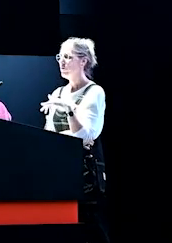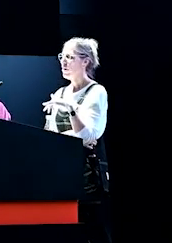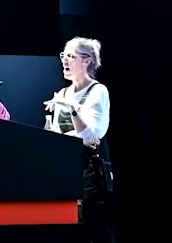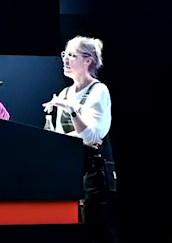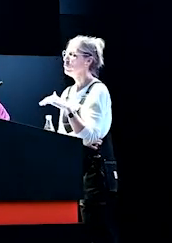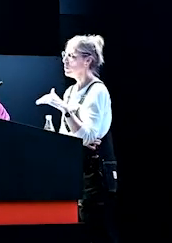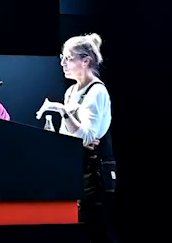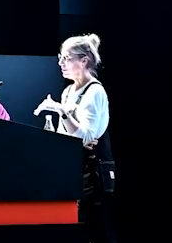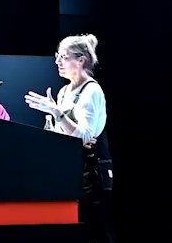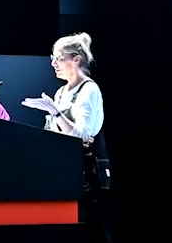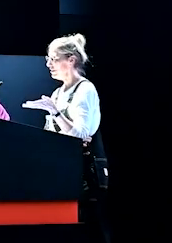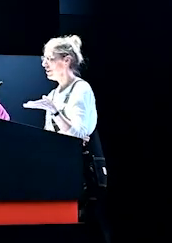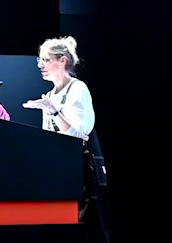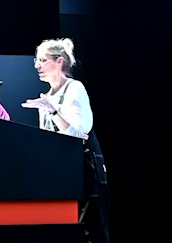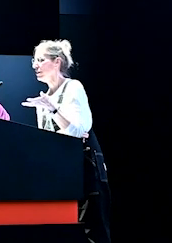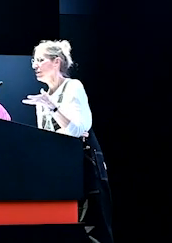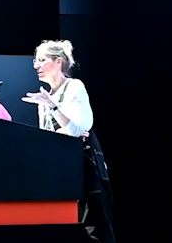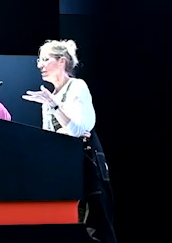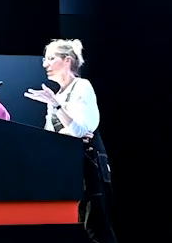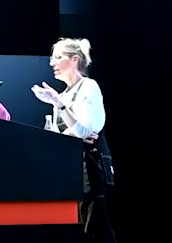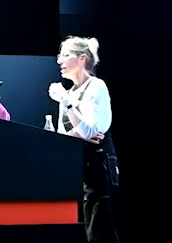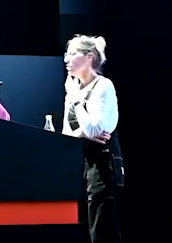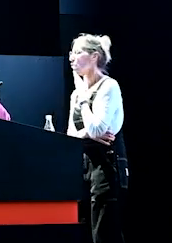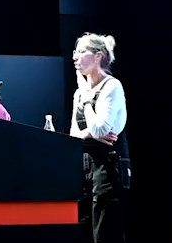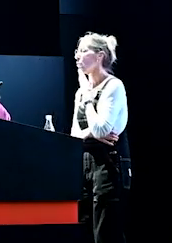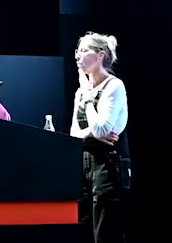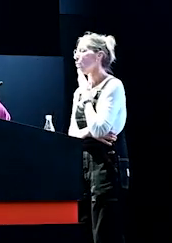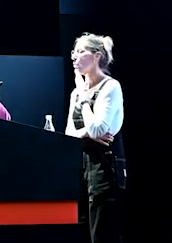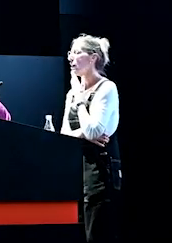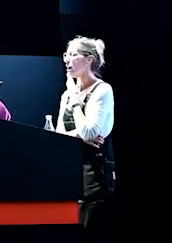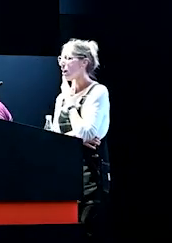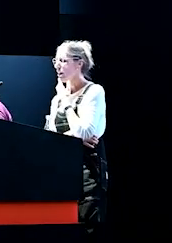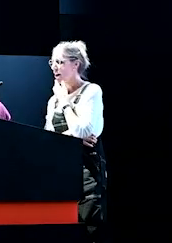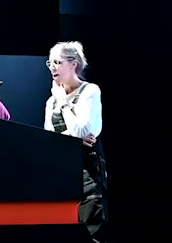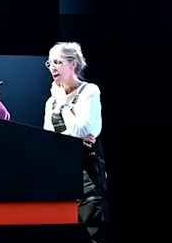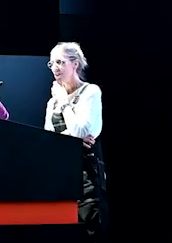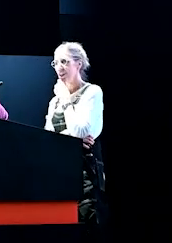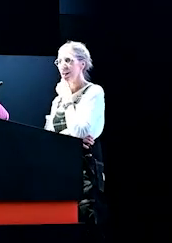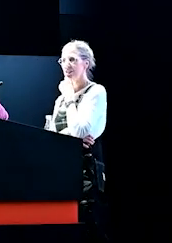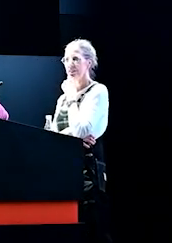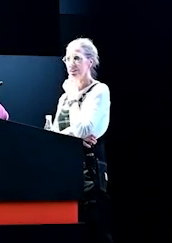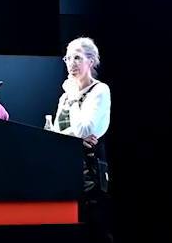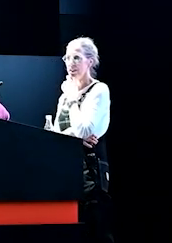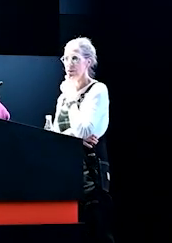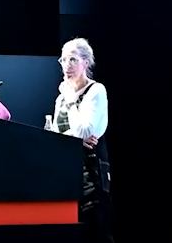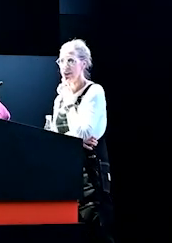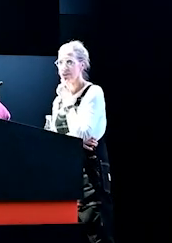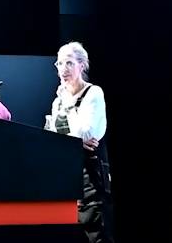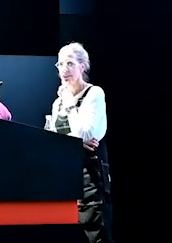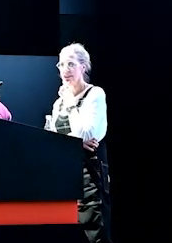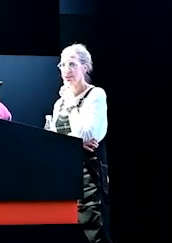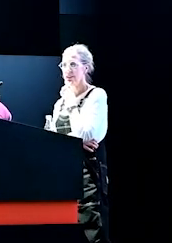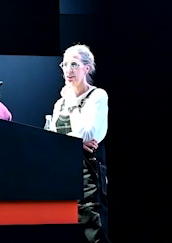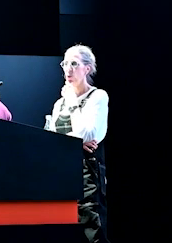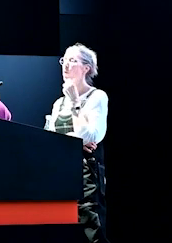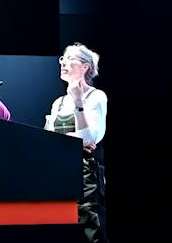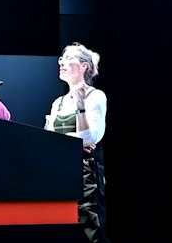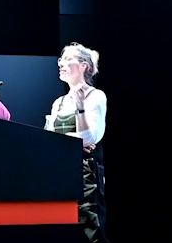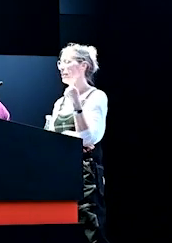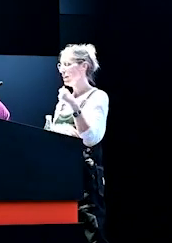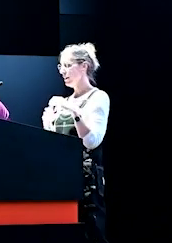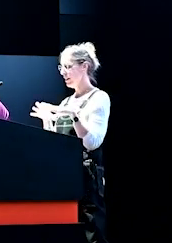1 in 5 people are dyslexic. So our education system isn't